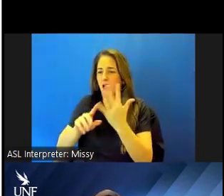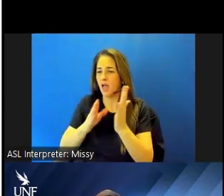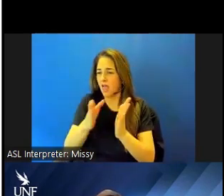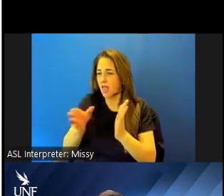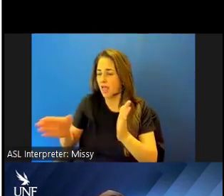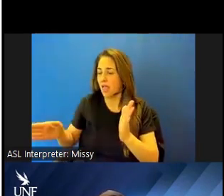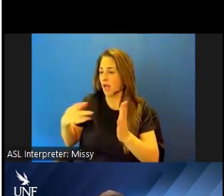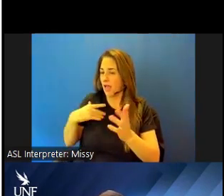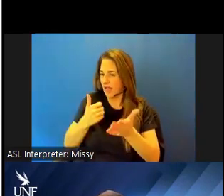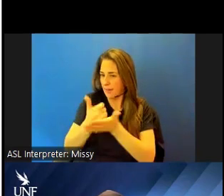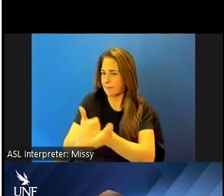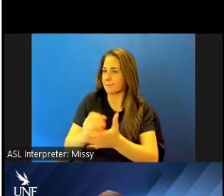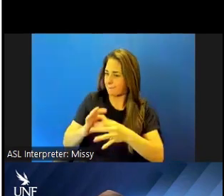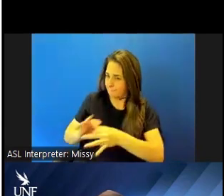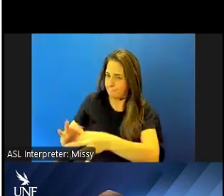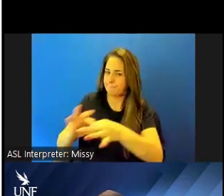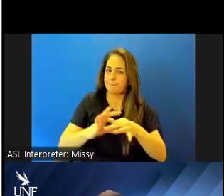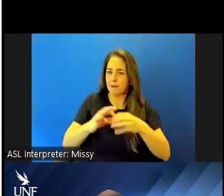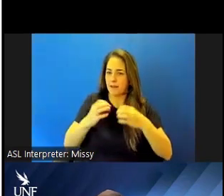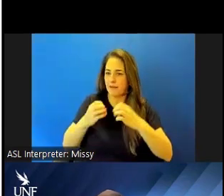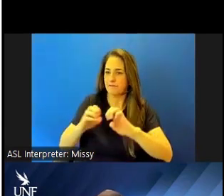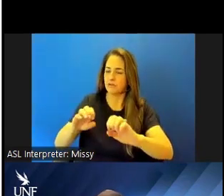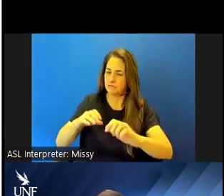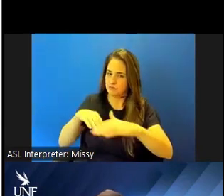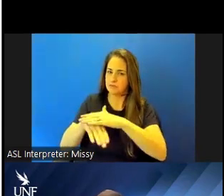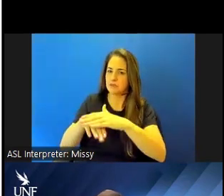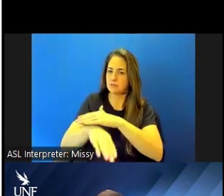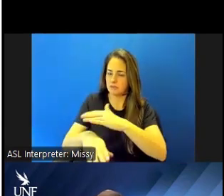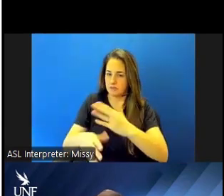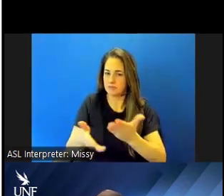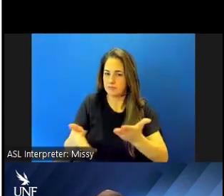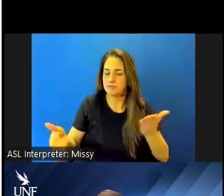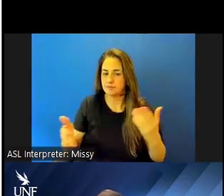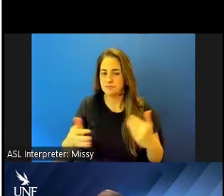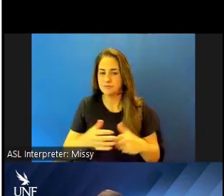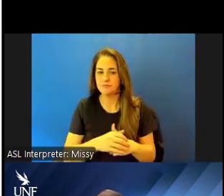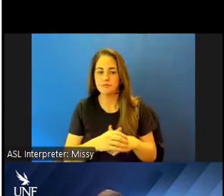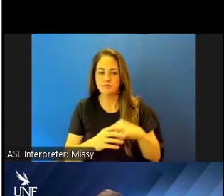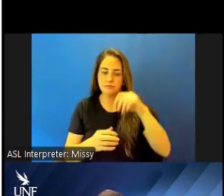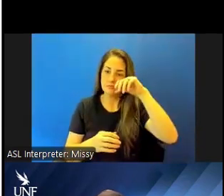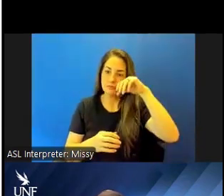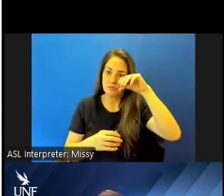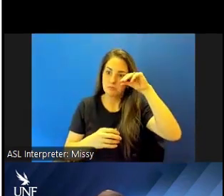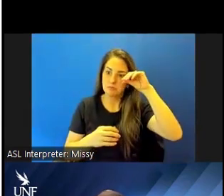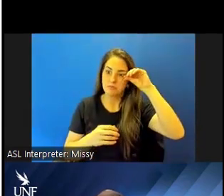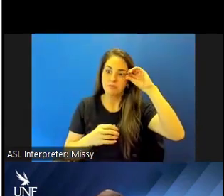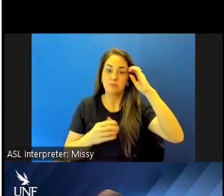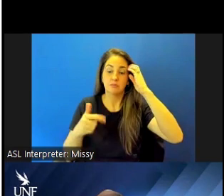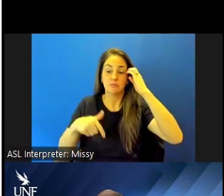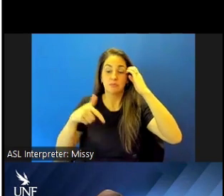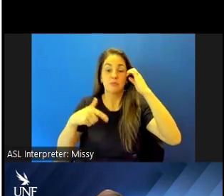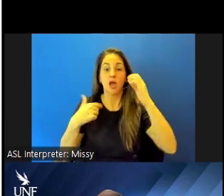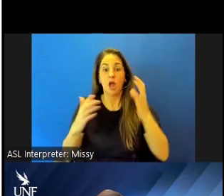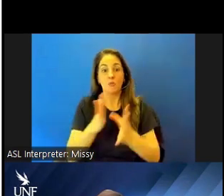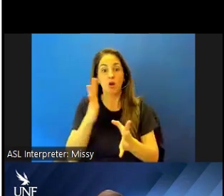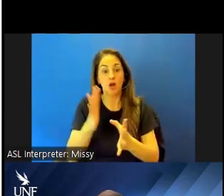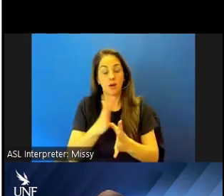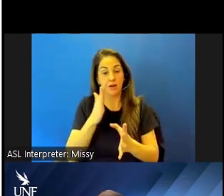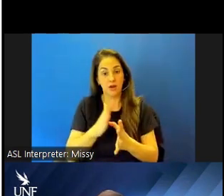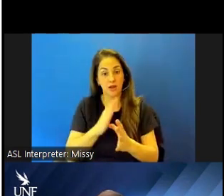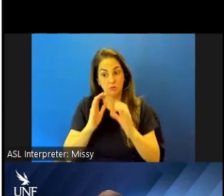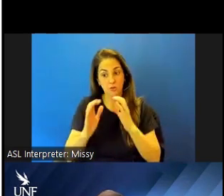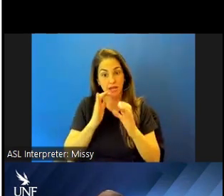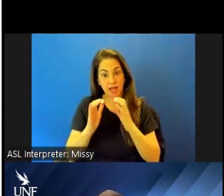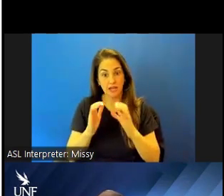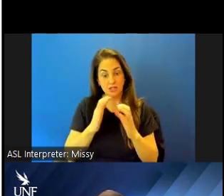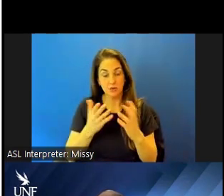through that, our vision and hope, the work group here that I'm a part of at our agency, is our primary mode of communication to the colleges